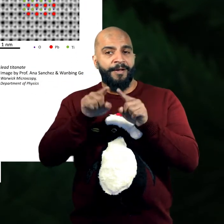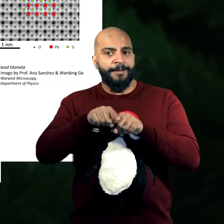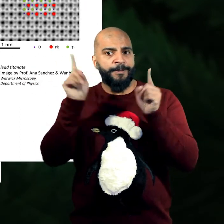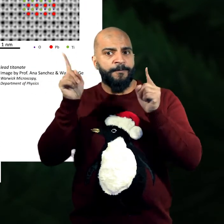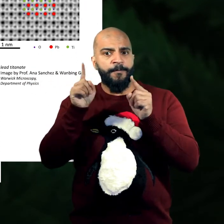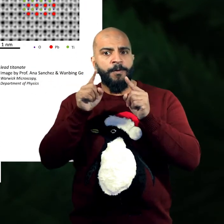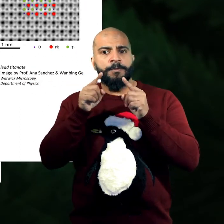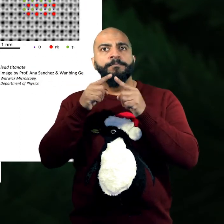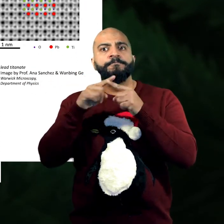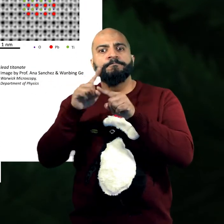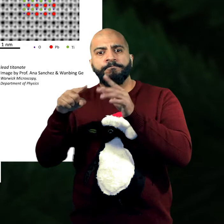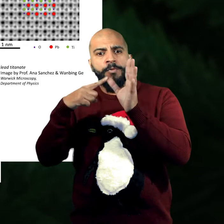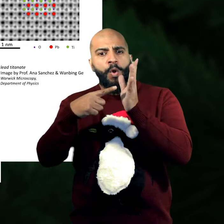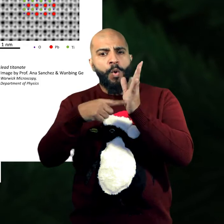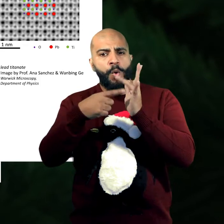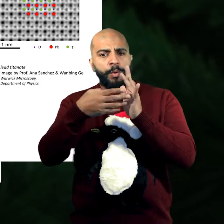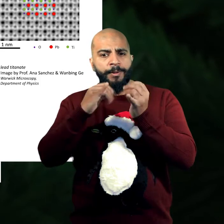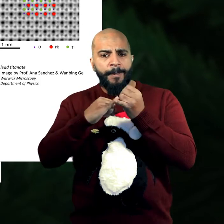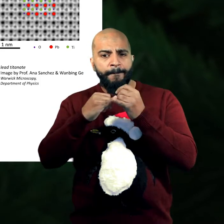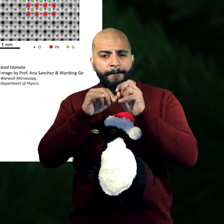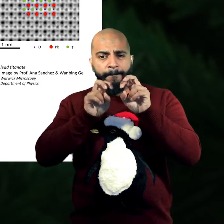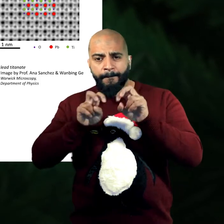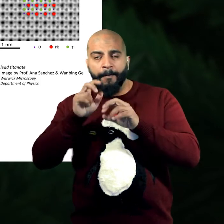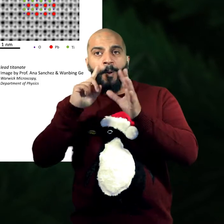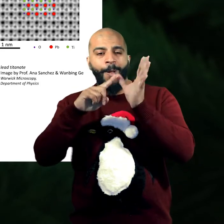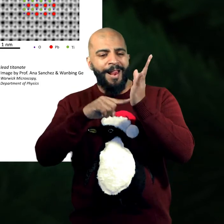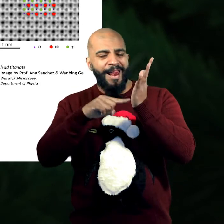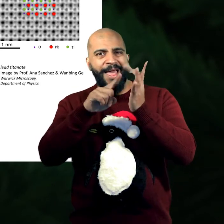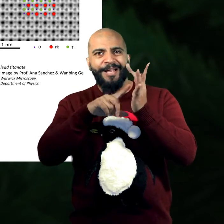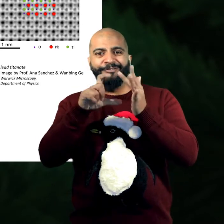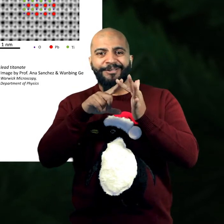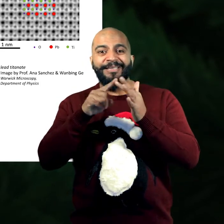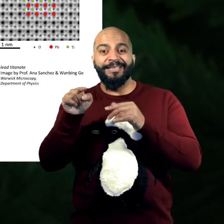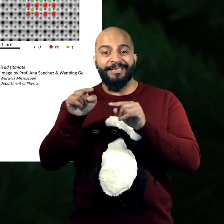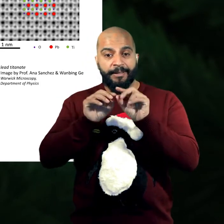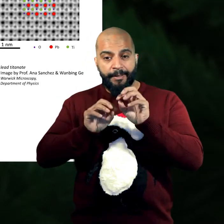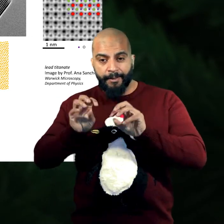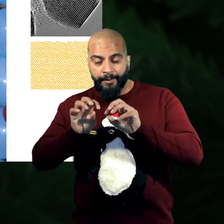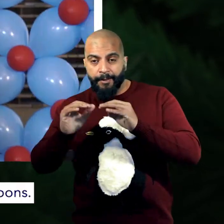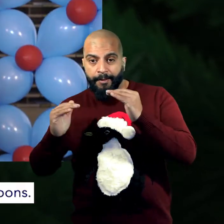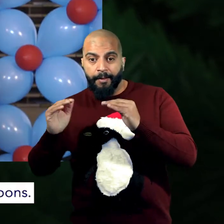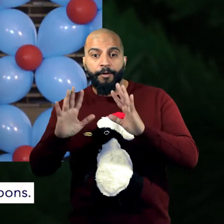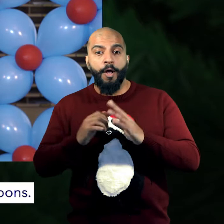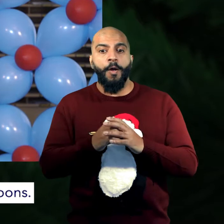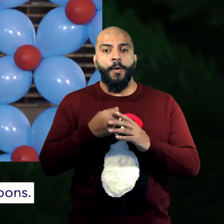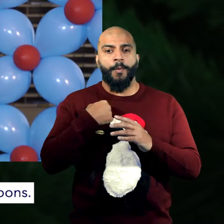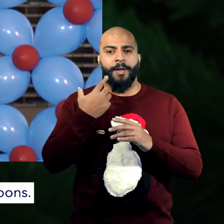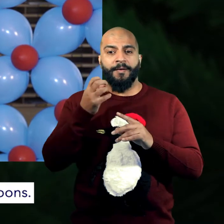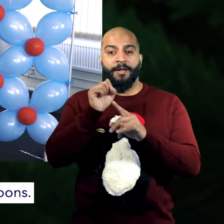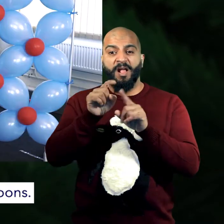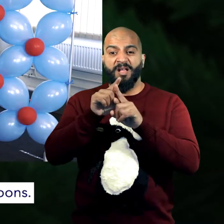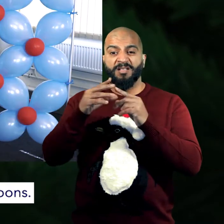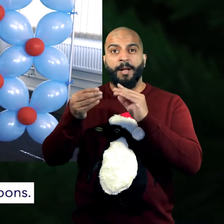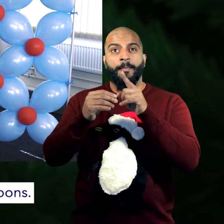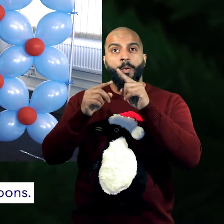of atoms like to sit in an order called a lattice, balancing out forces between them. Now, here we have